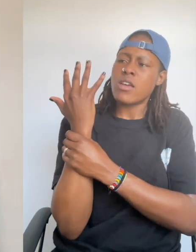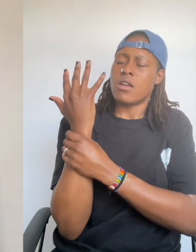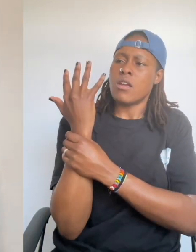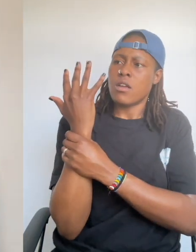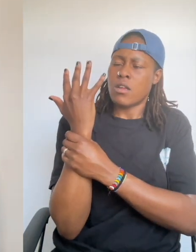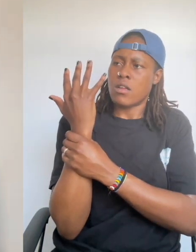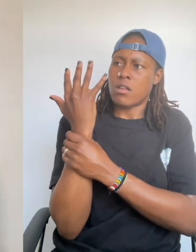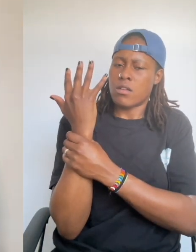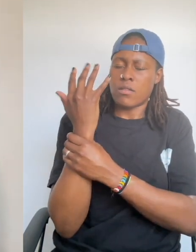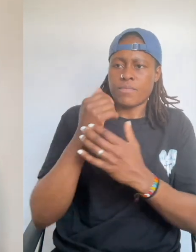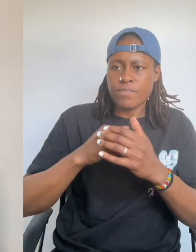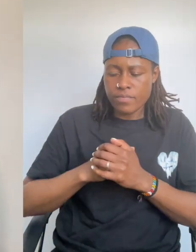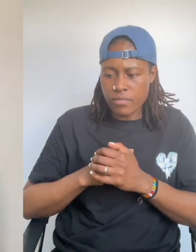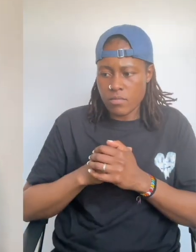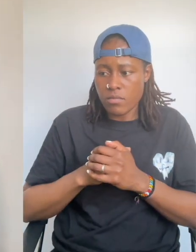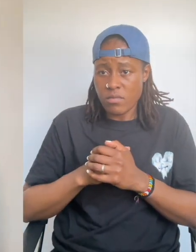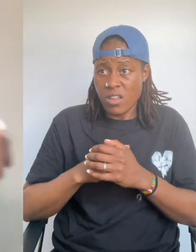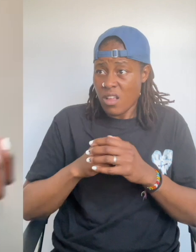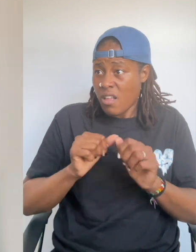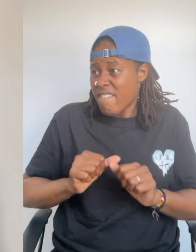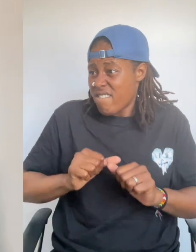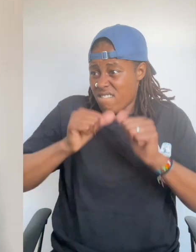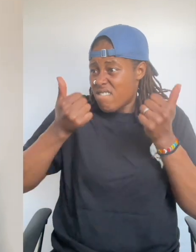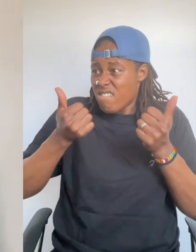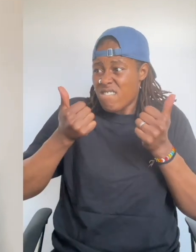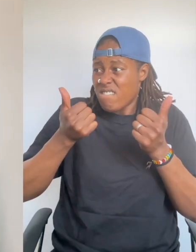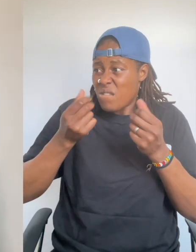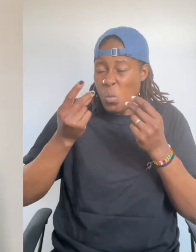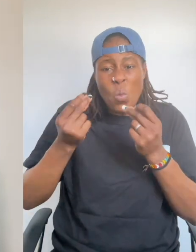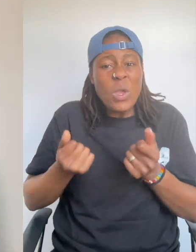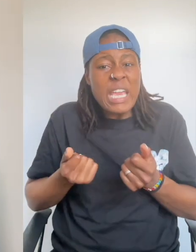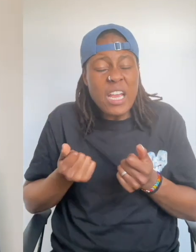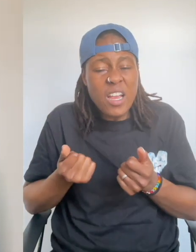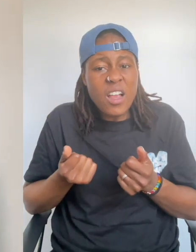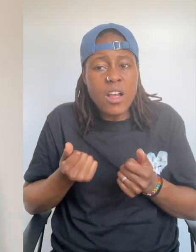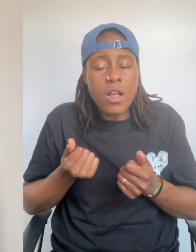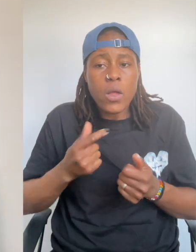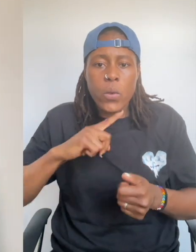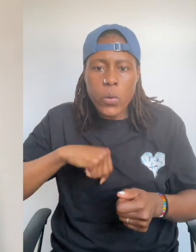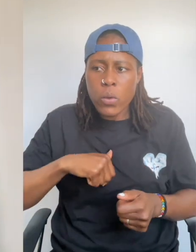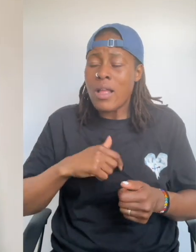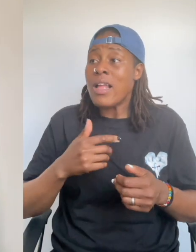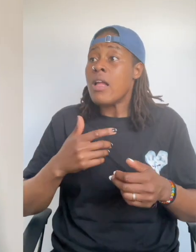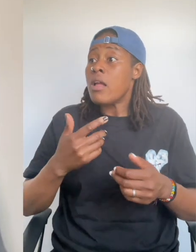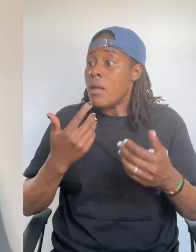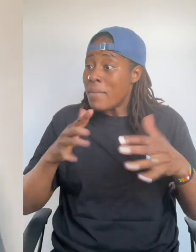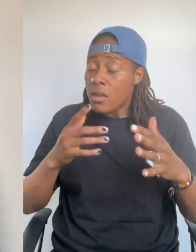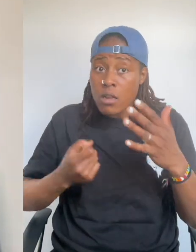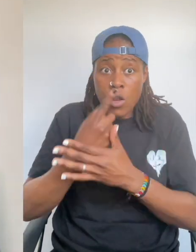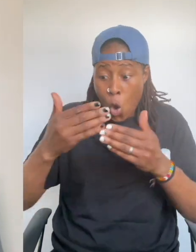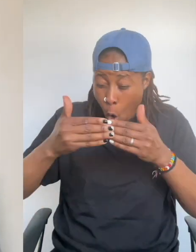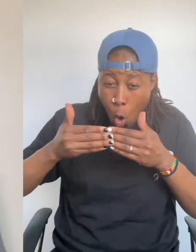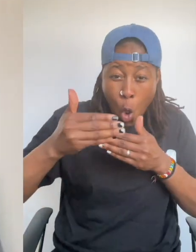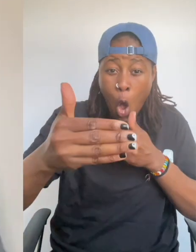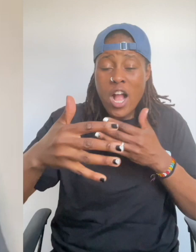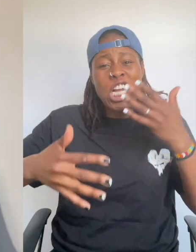put on my hand. And sort of it healed up fairly quickly. Thankfully I haven't sustained sort of any sort